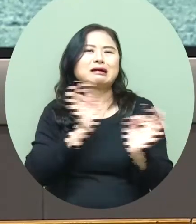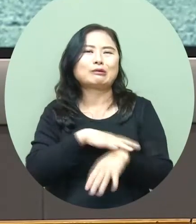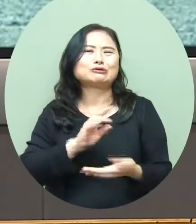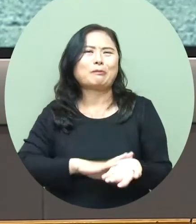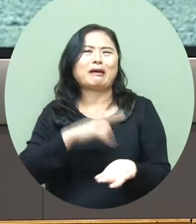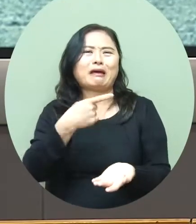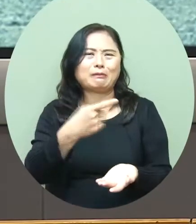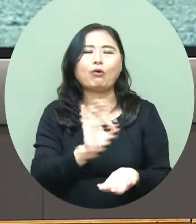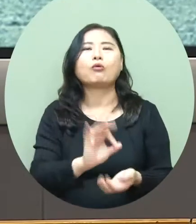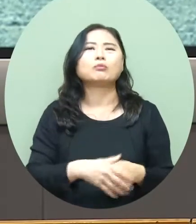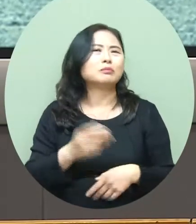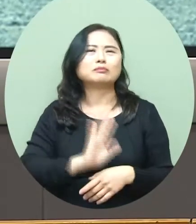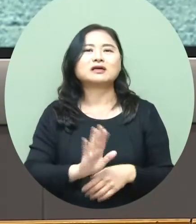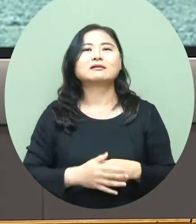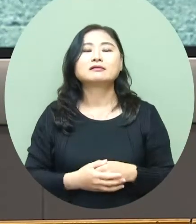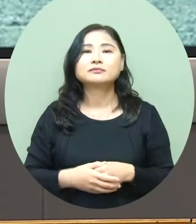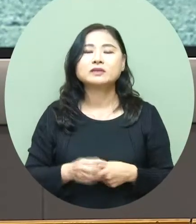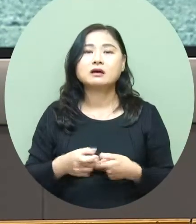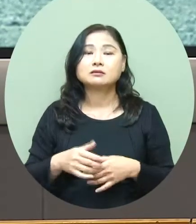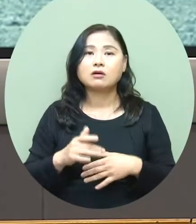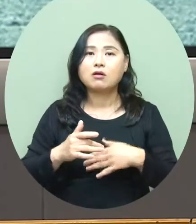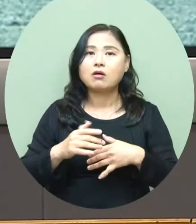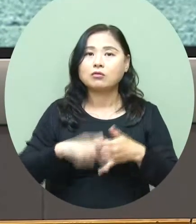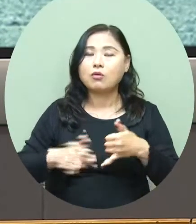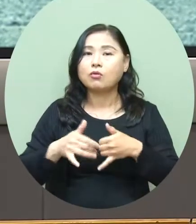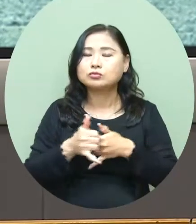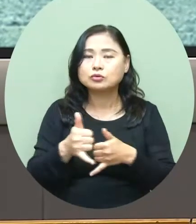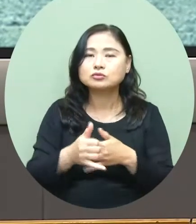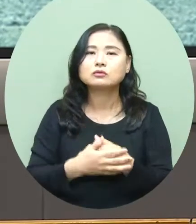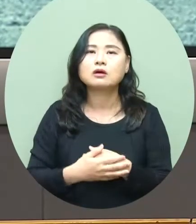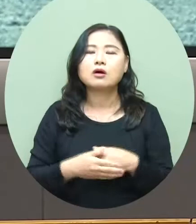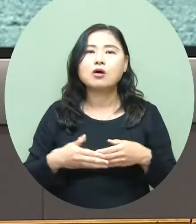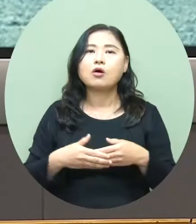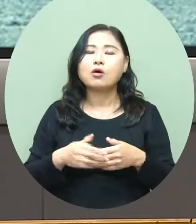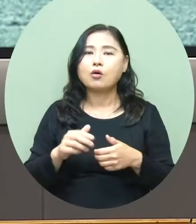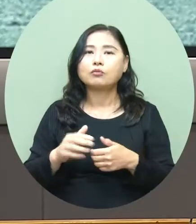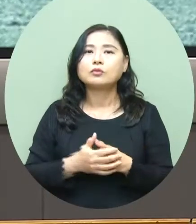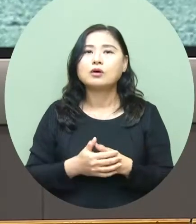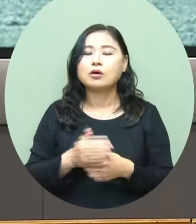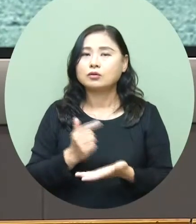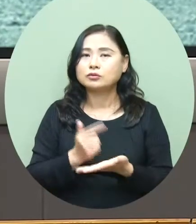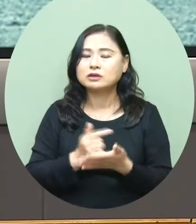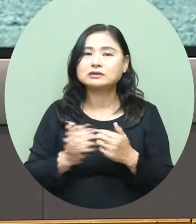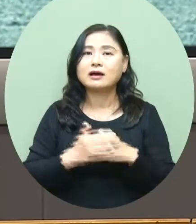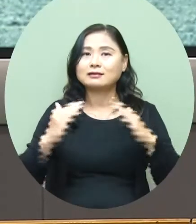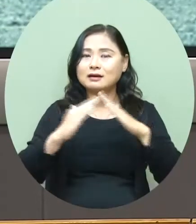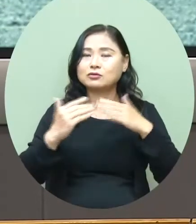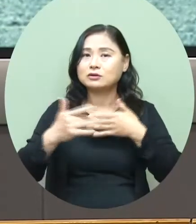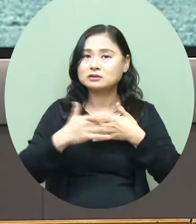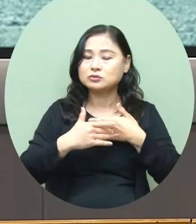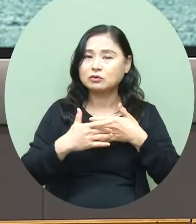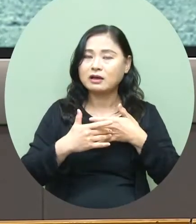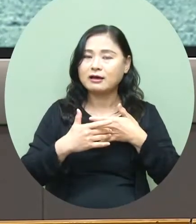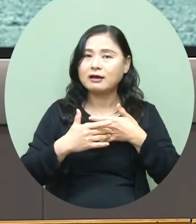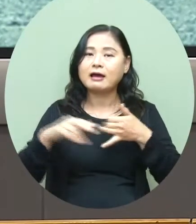As for tracking of close contacts after classes resume, now we focus on